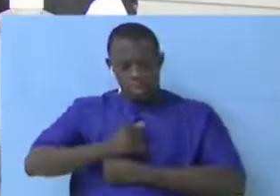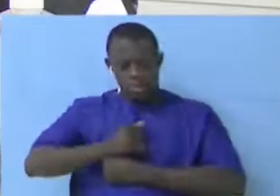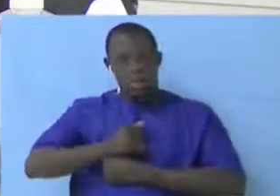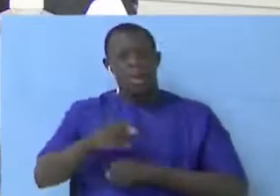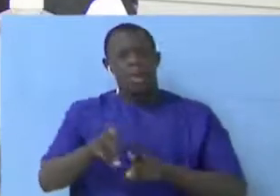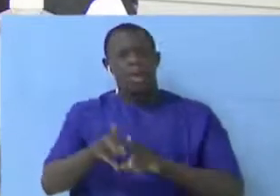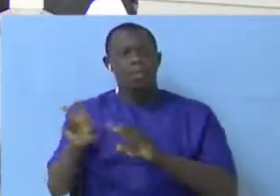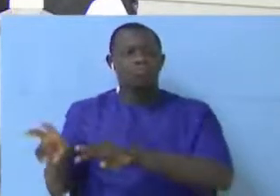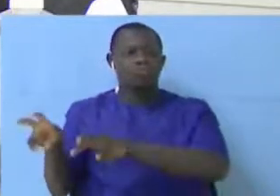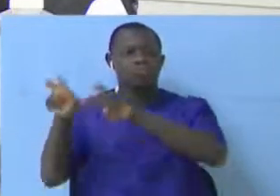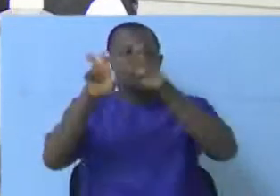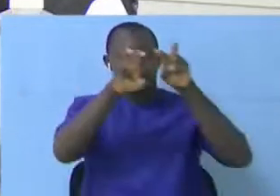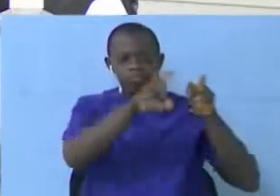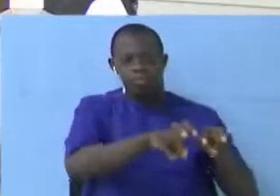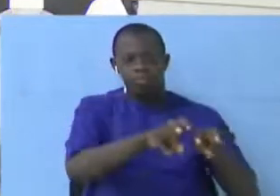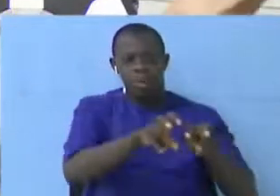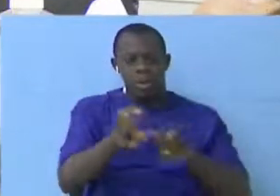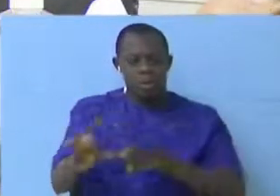and